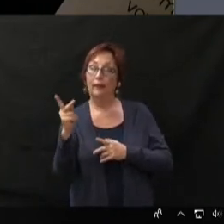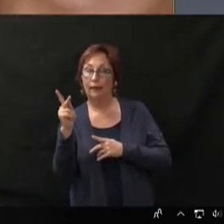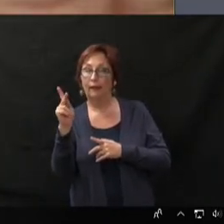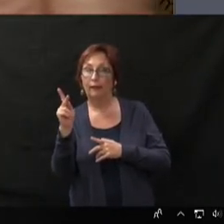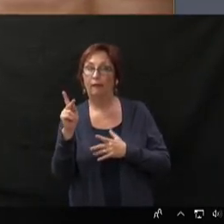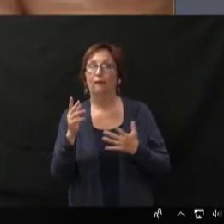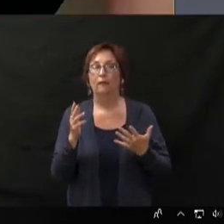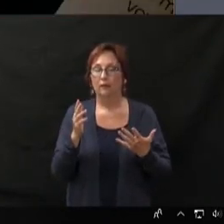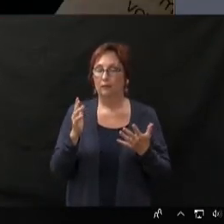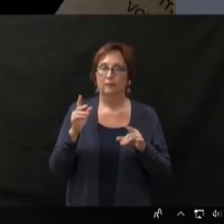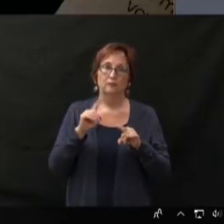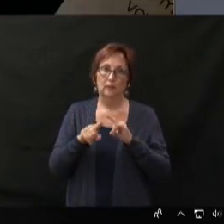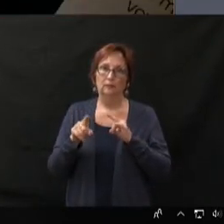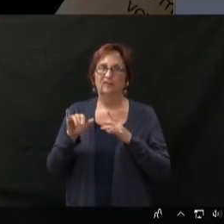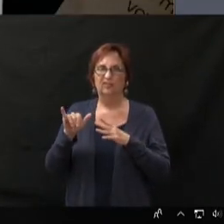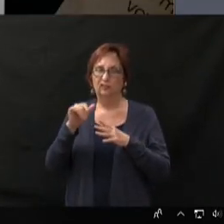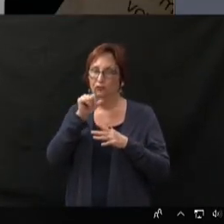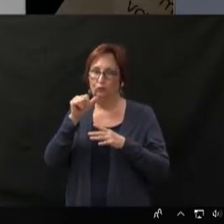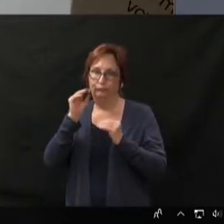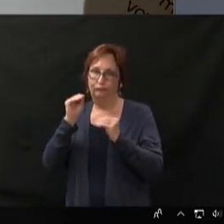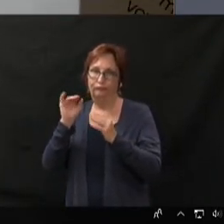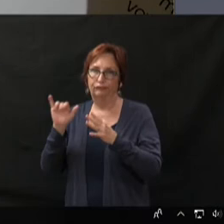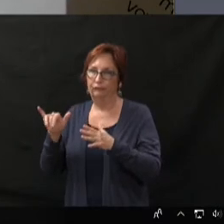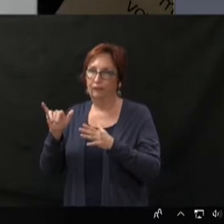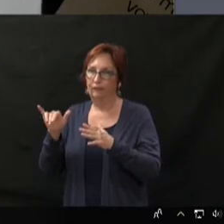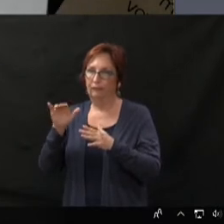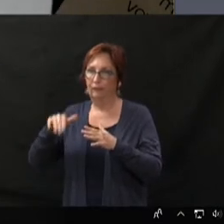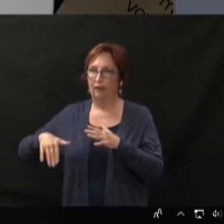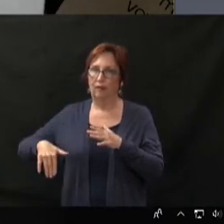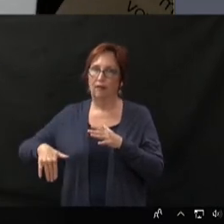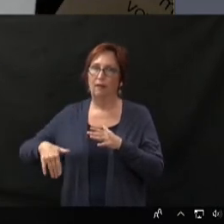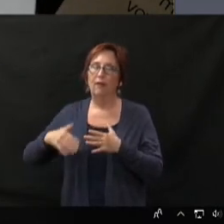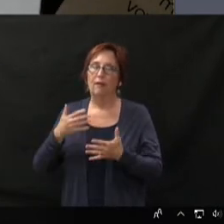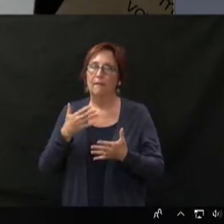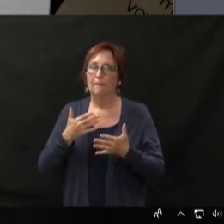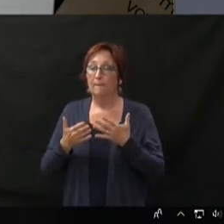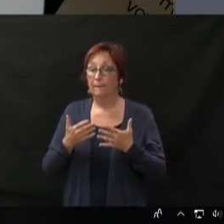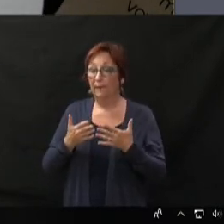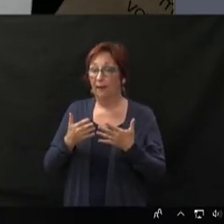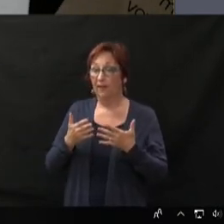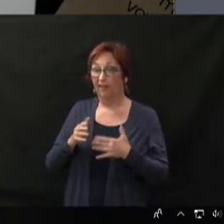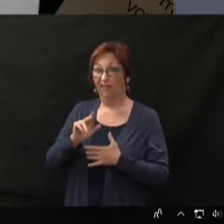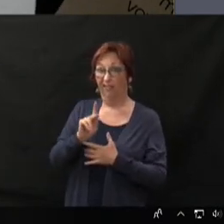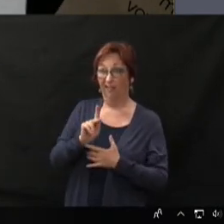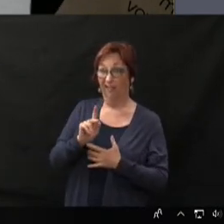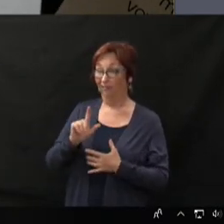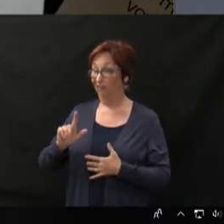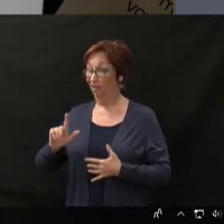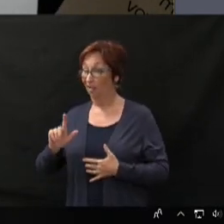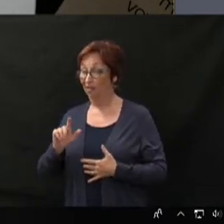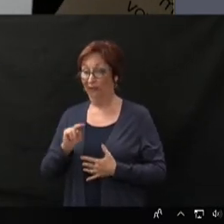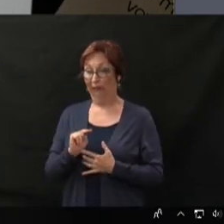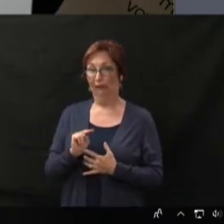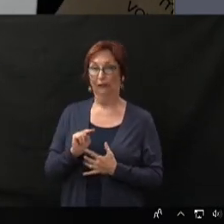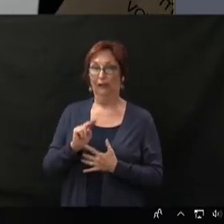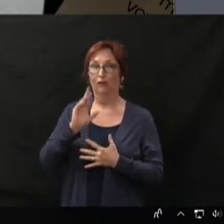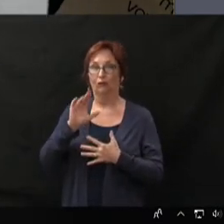happen. What's going to happen is maybe a K, or an L, or an N.